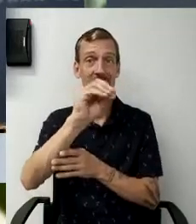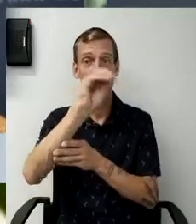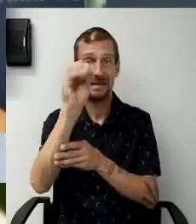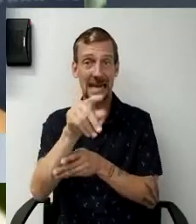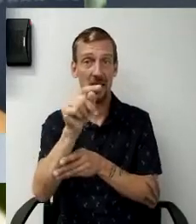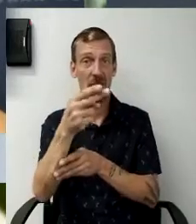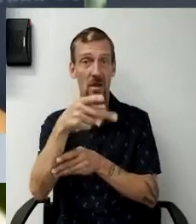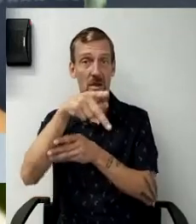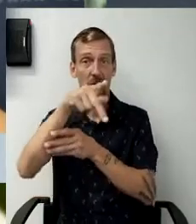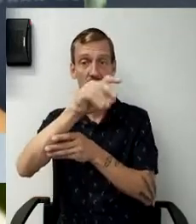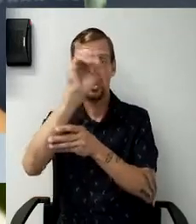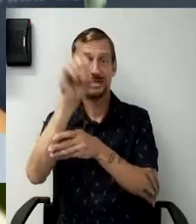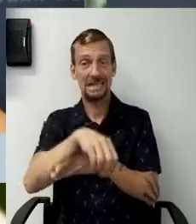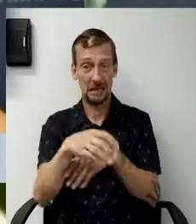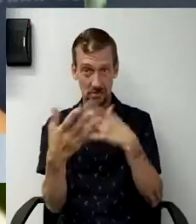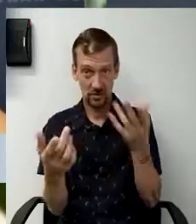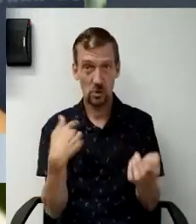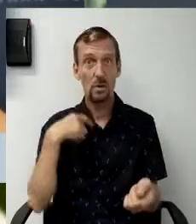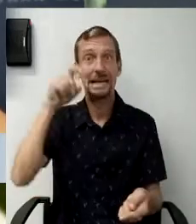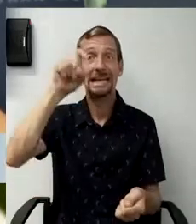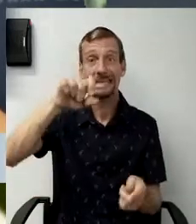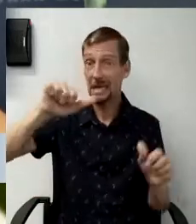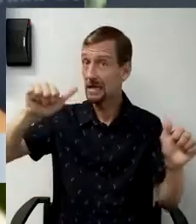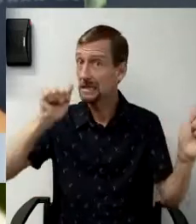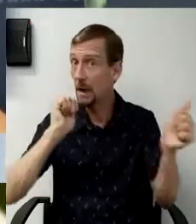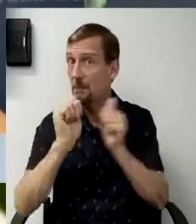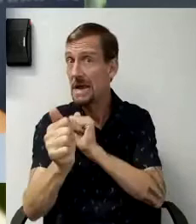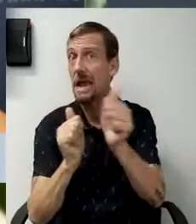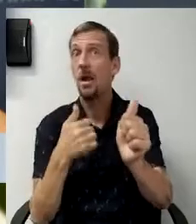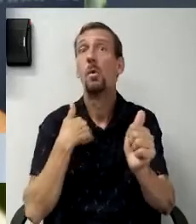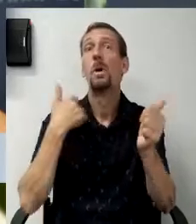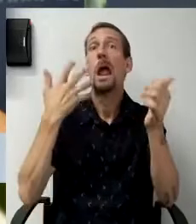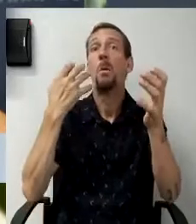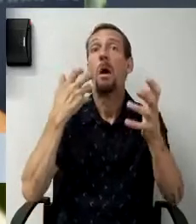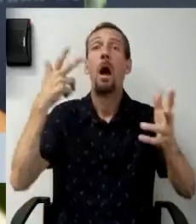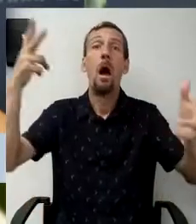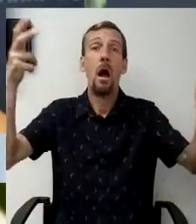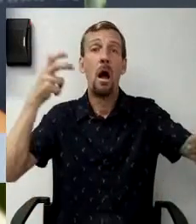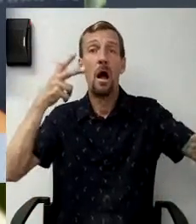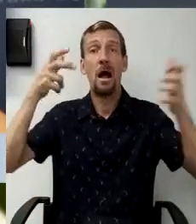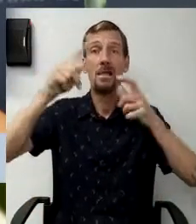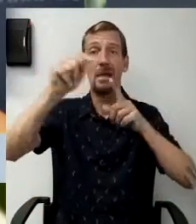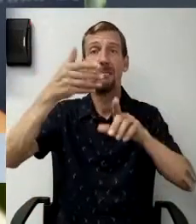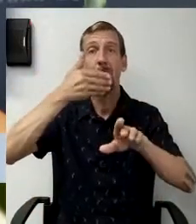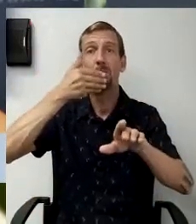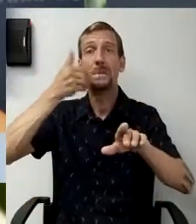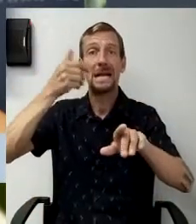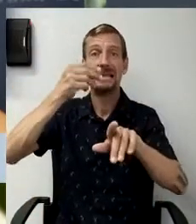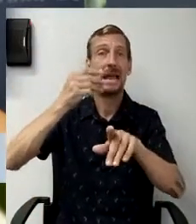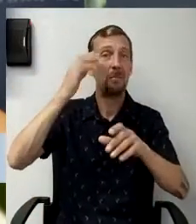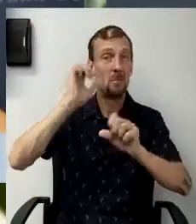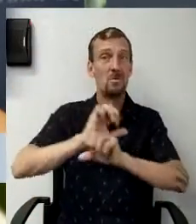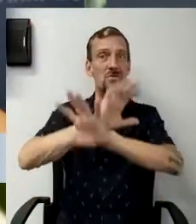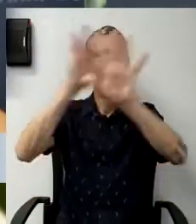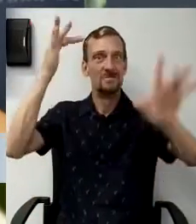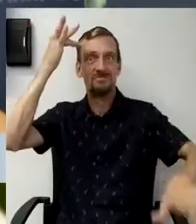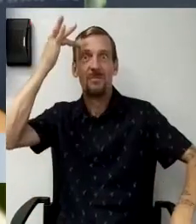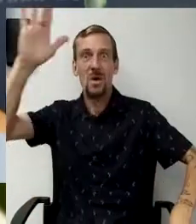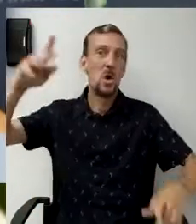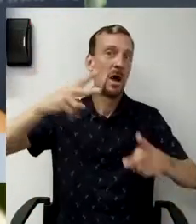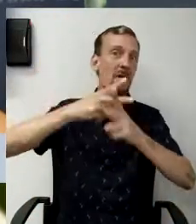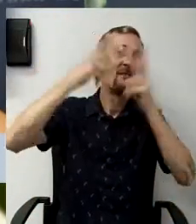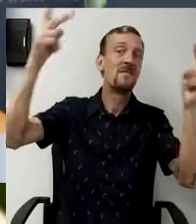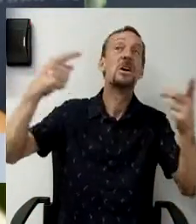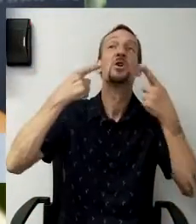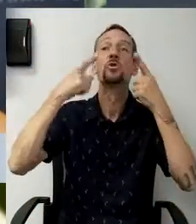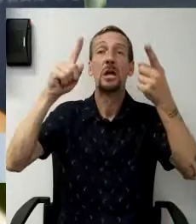percentile. So we need to be competitive. We want to attract the best and the brightest, those that are highly experienced and successful and